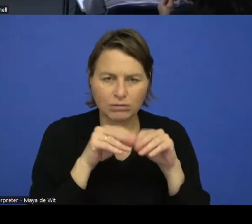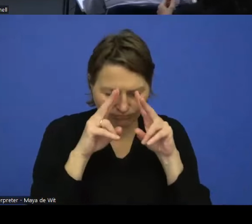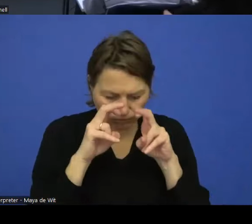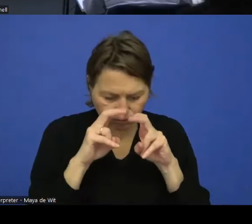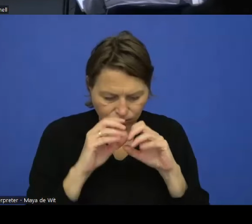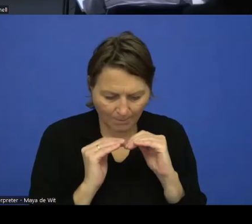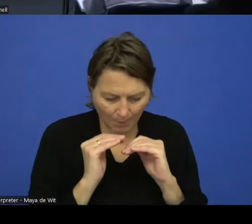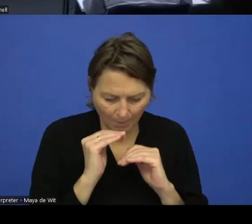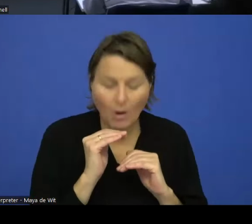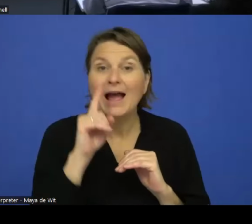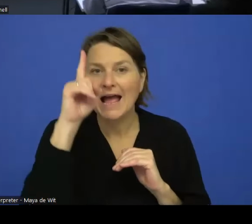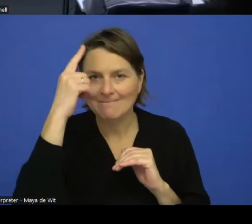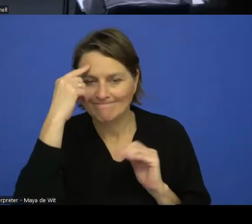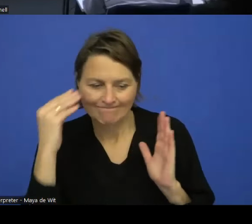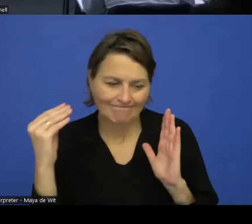as a form of activism.